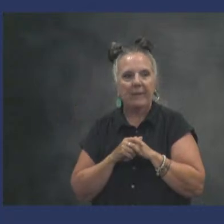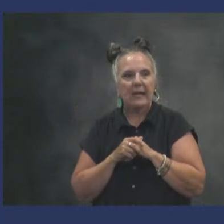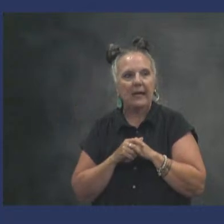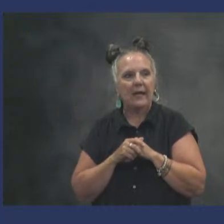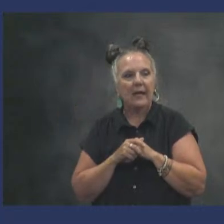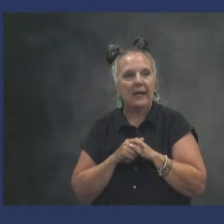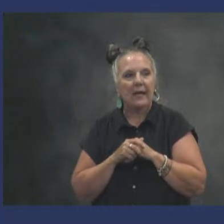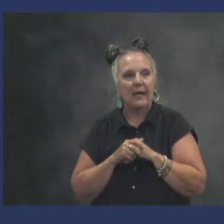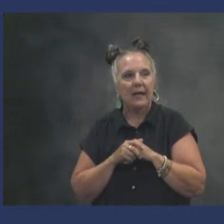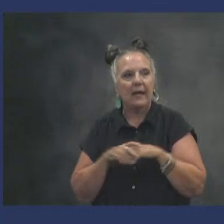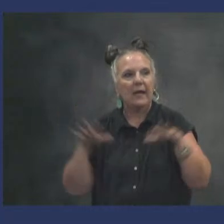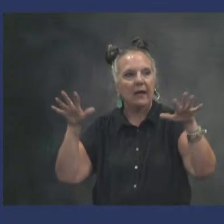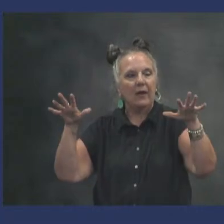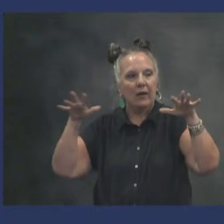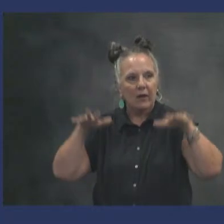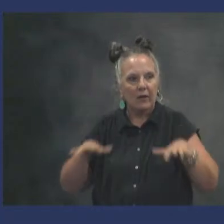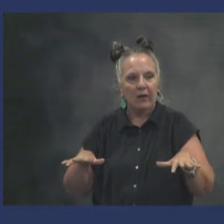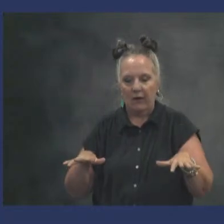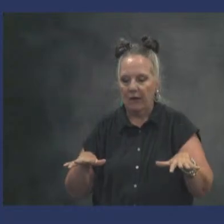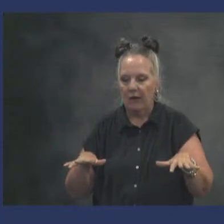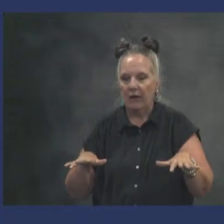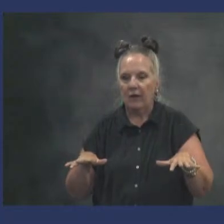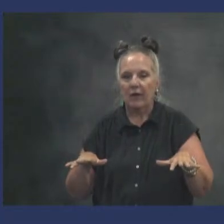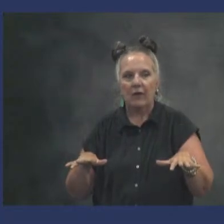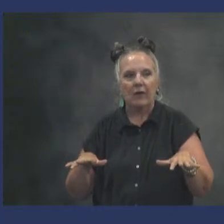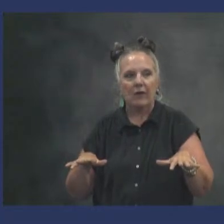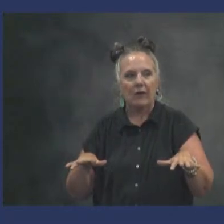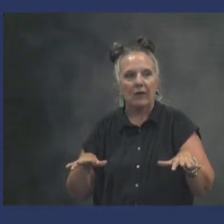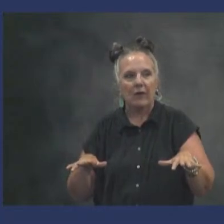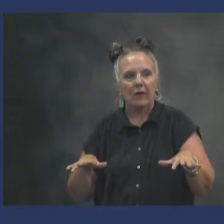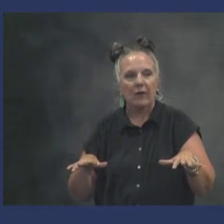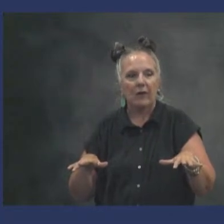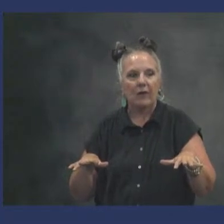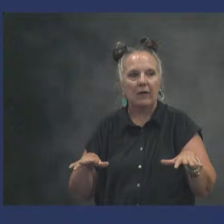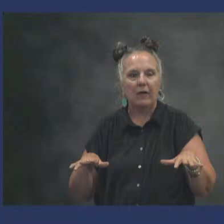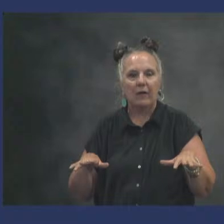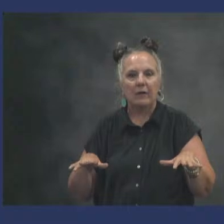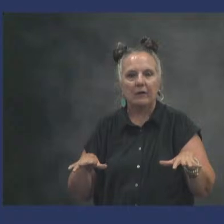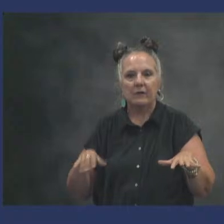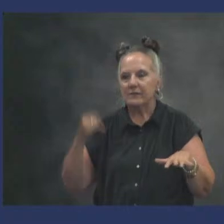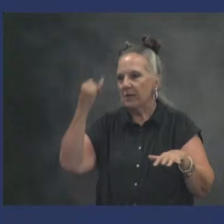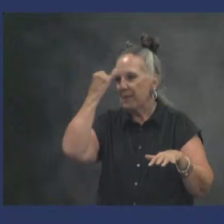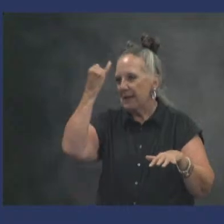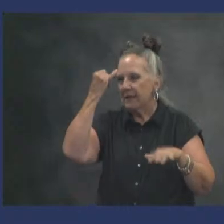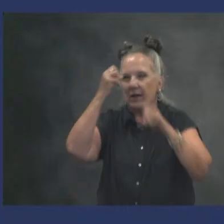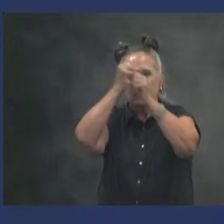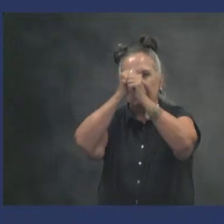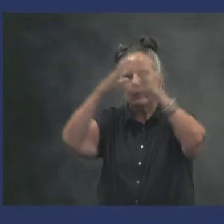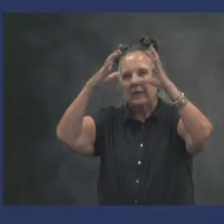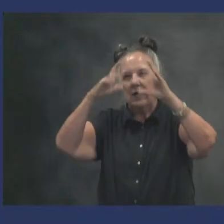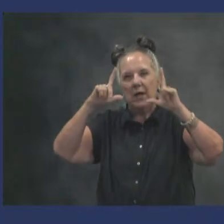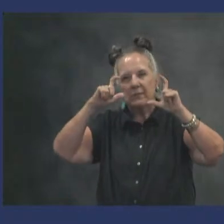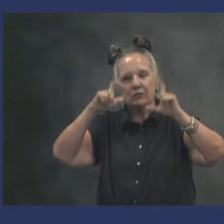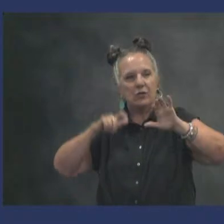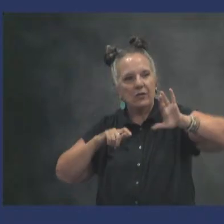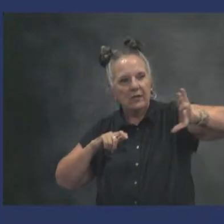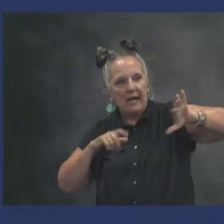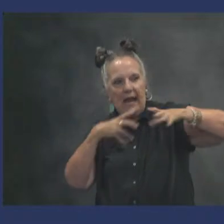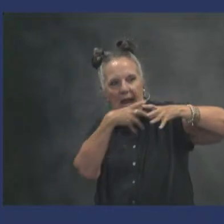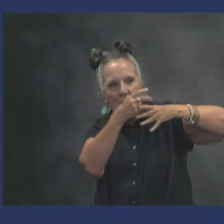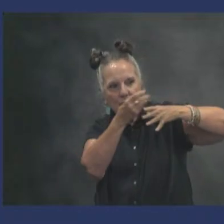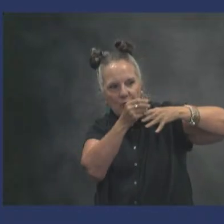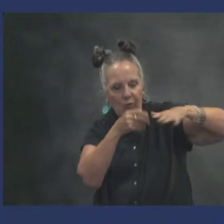plan. And then lower areas are just some close-up images. Bottom left is an